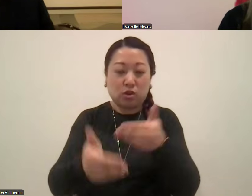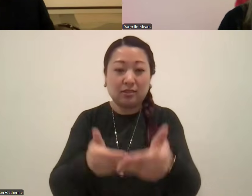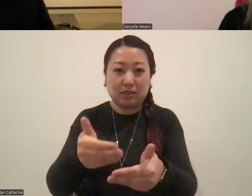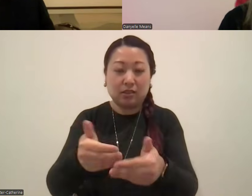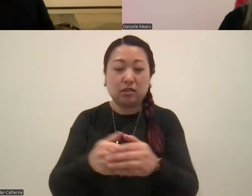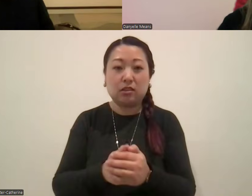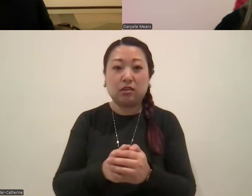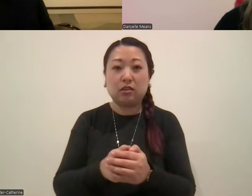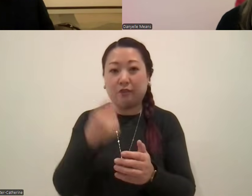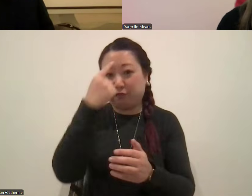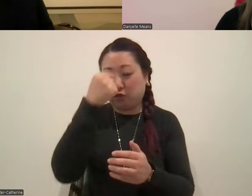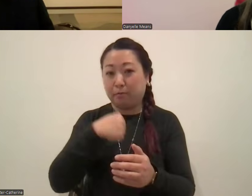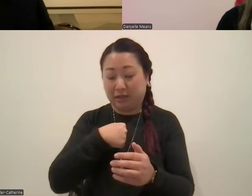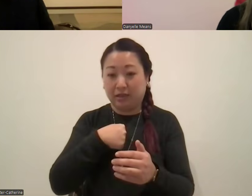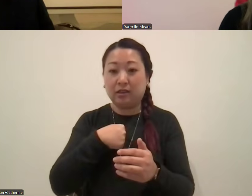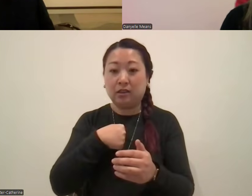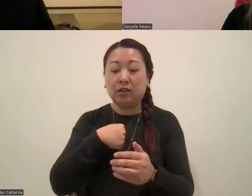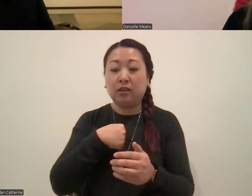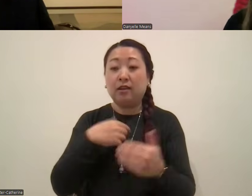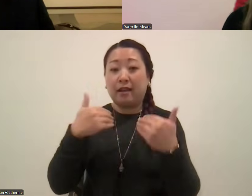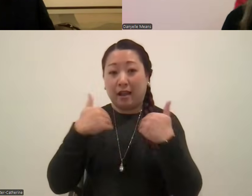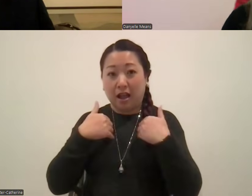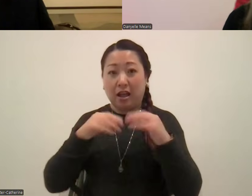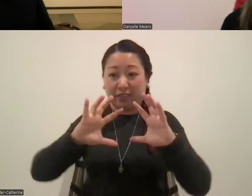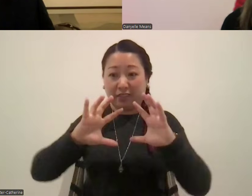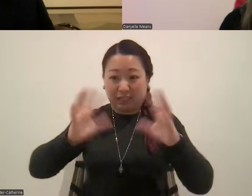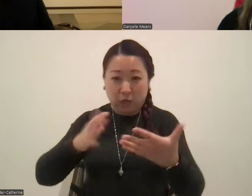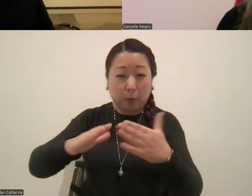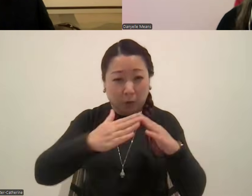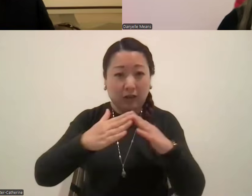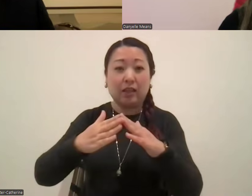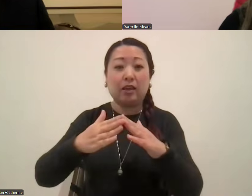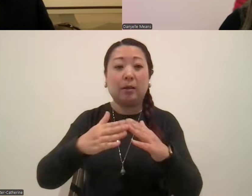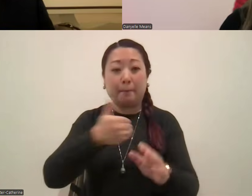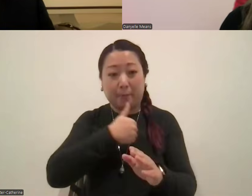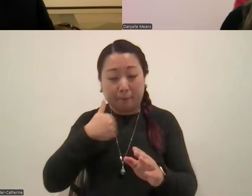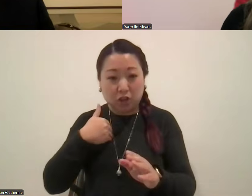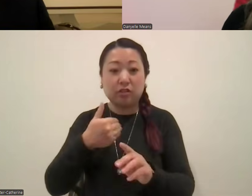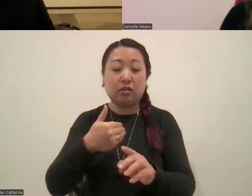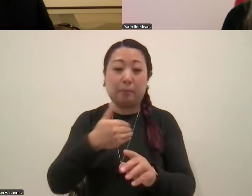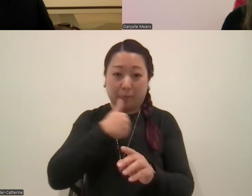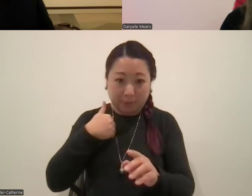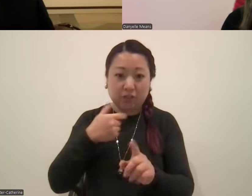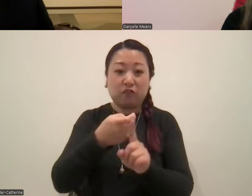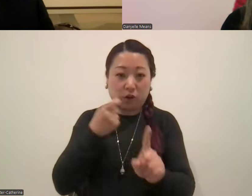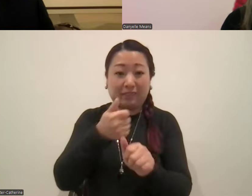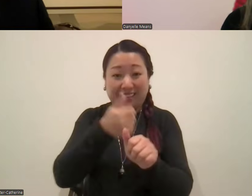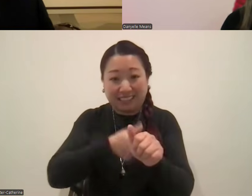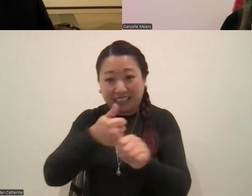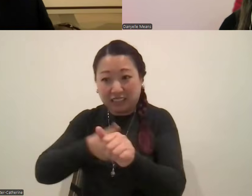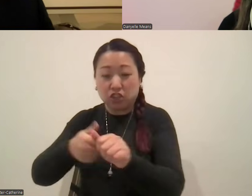having a community of members from each community to advise